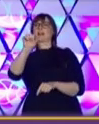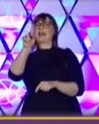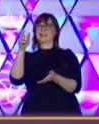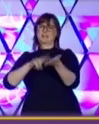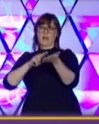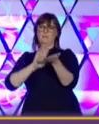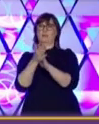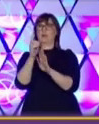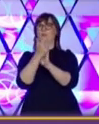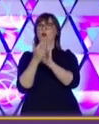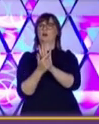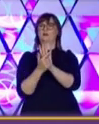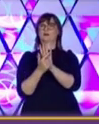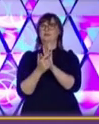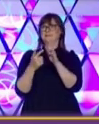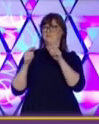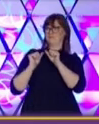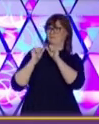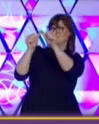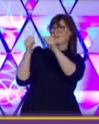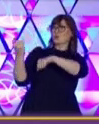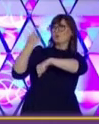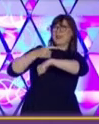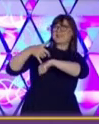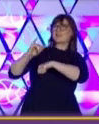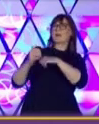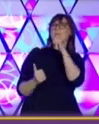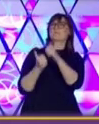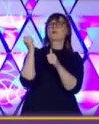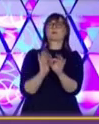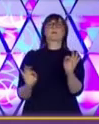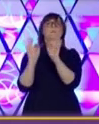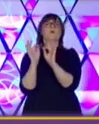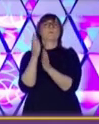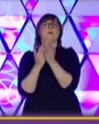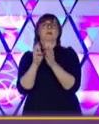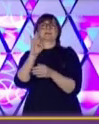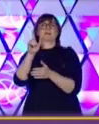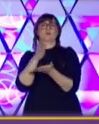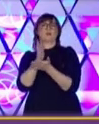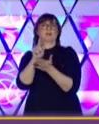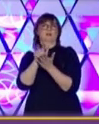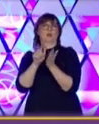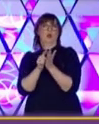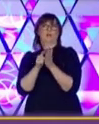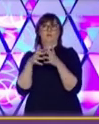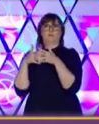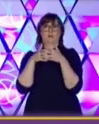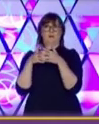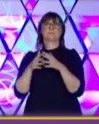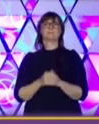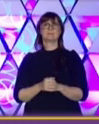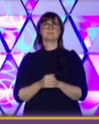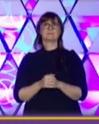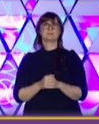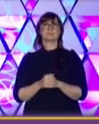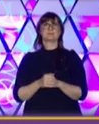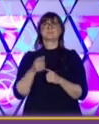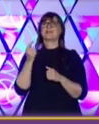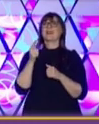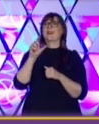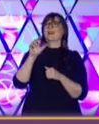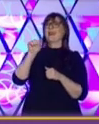into law. And to this day, it remains one of the most important pieces of civil rights legislation in America. It